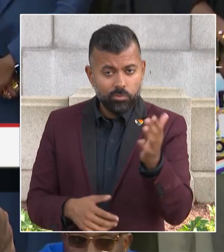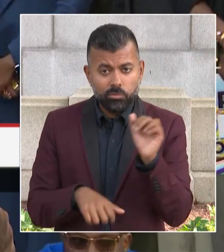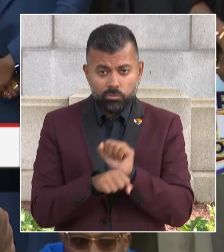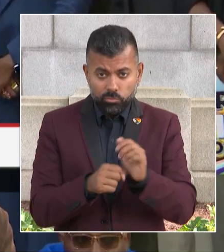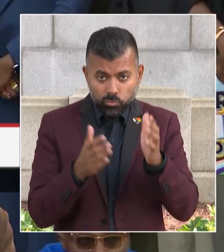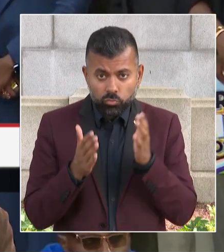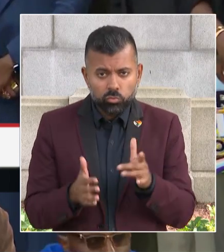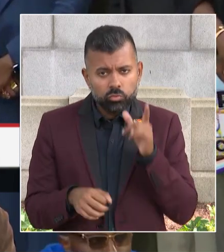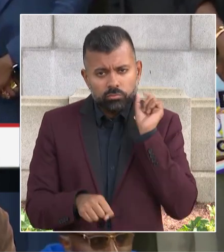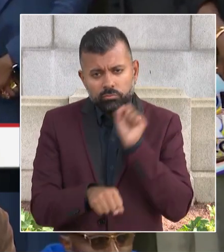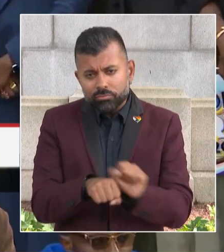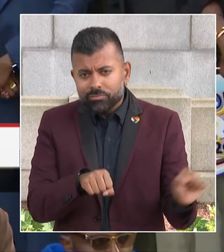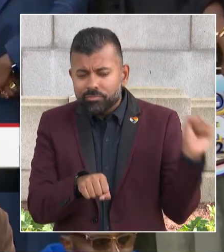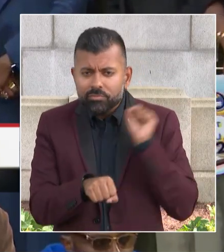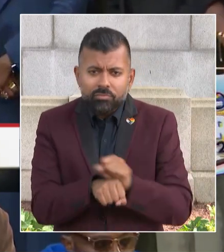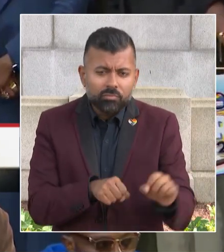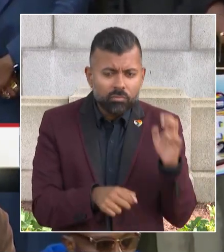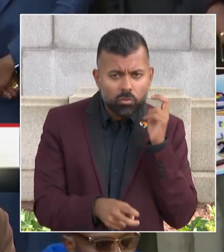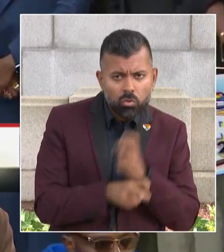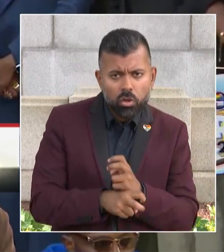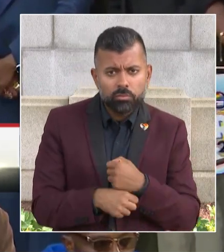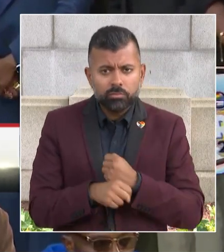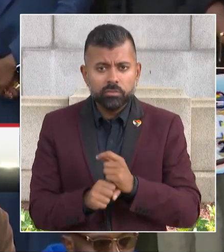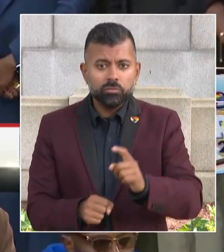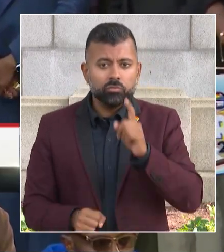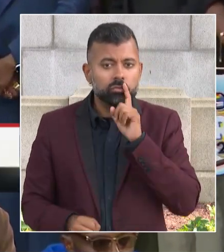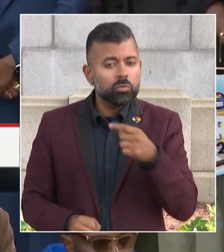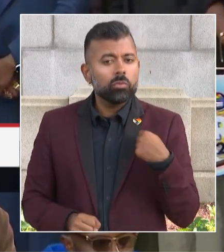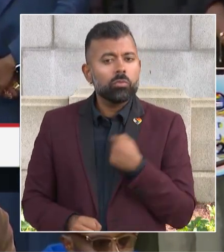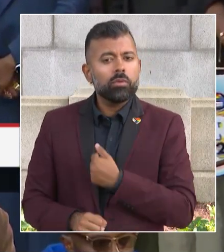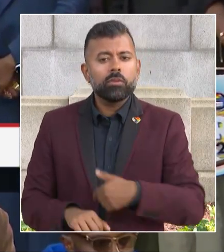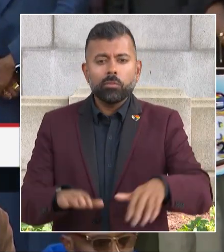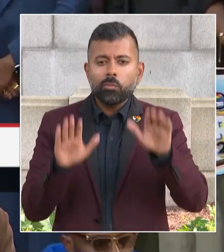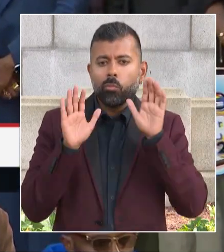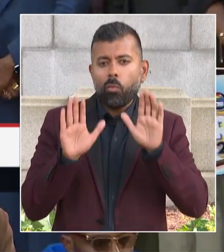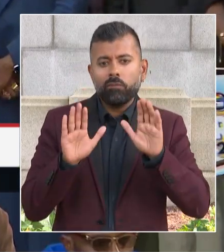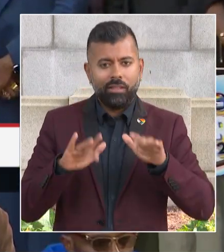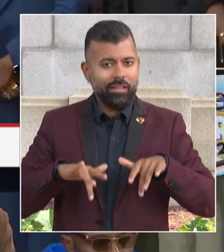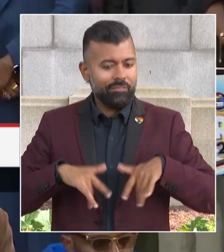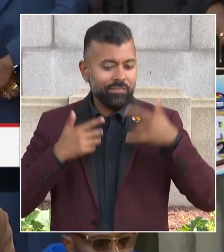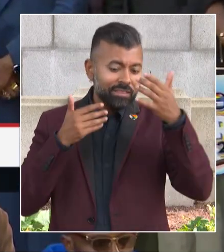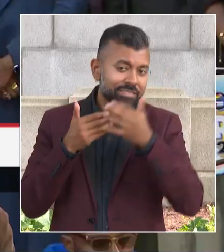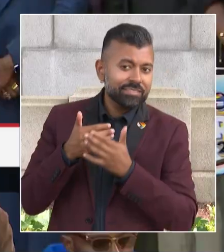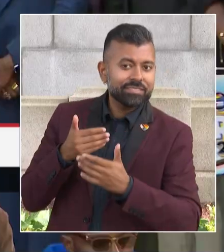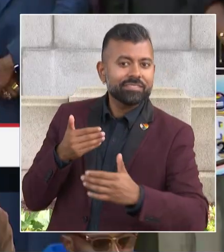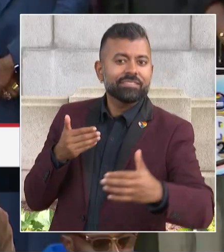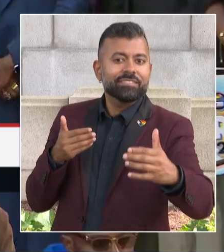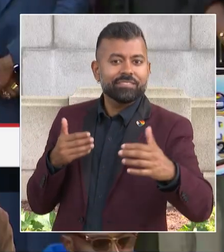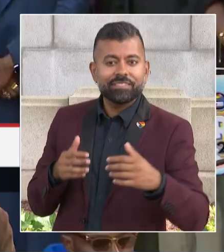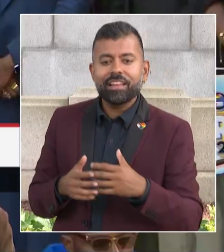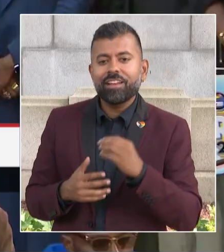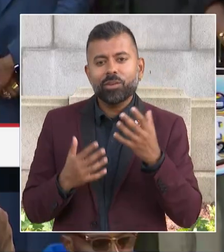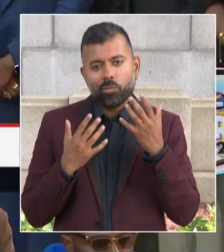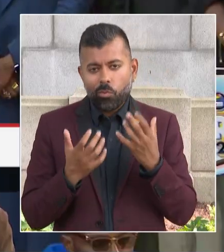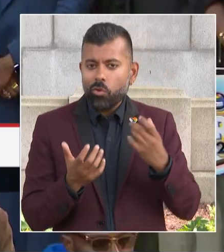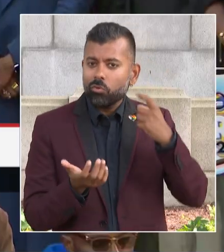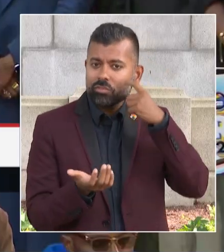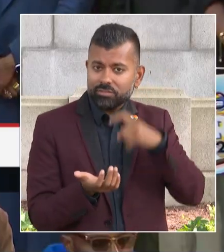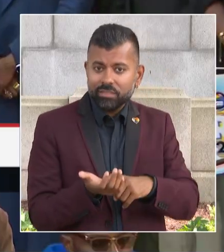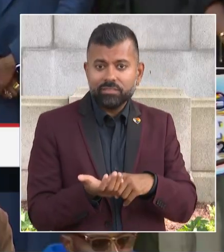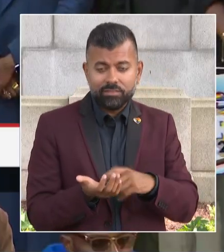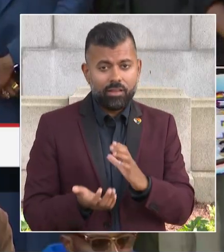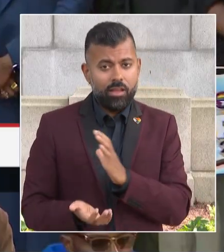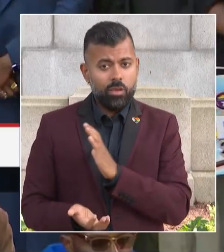super hard, including to make sure we have great Pride events. And I, too, want to acknowledge the members of the council who